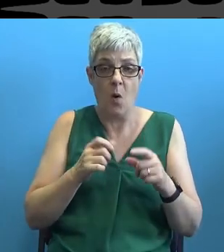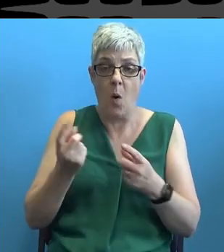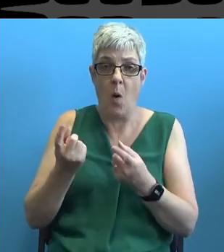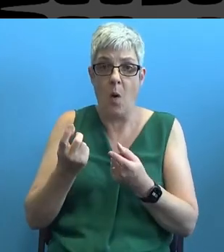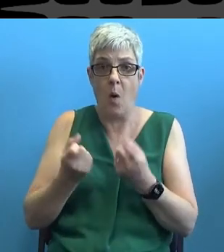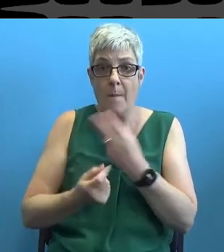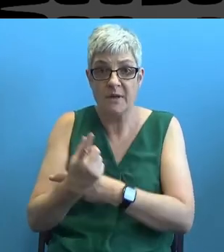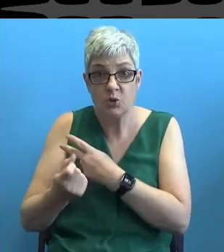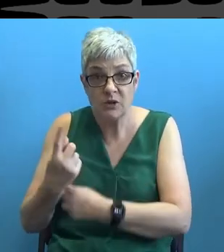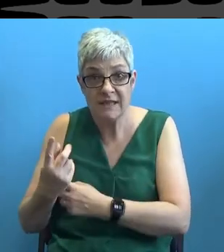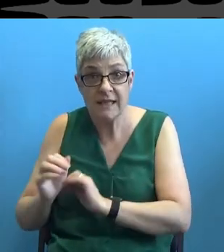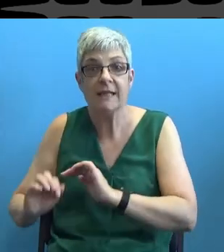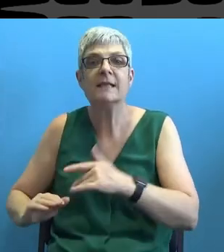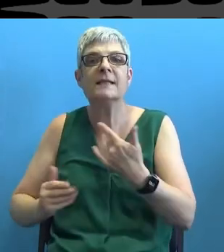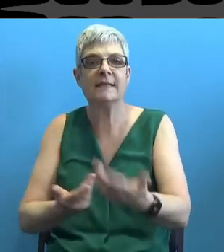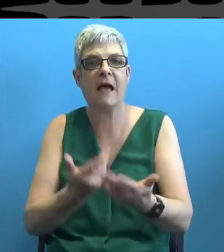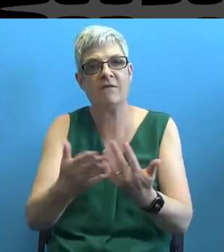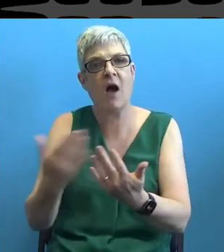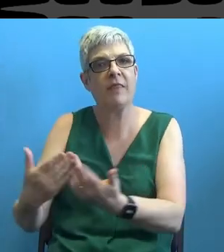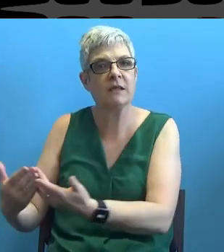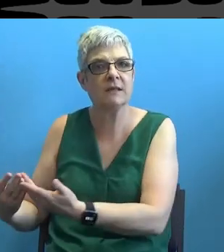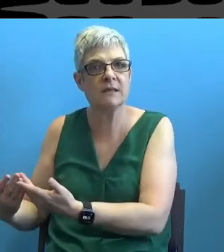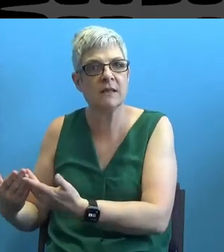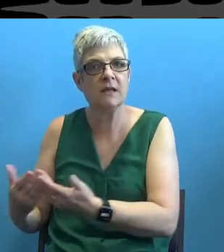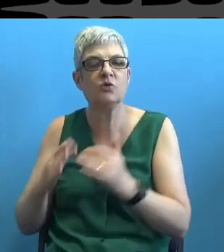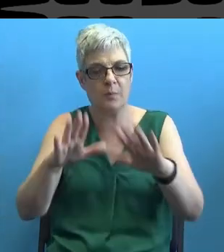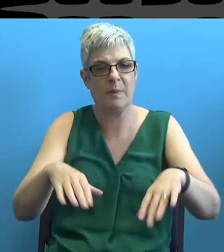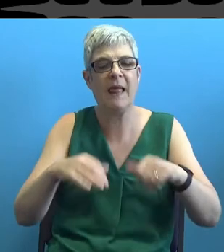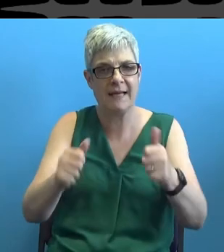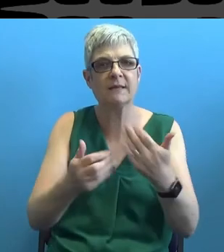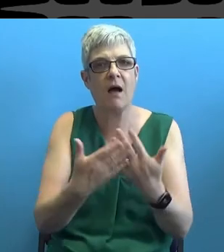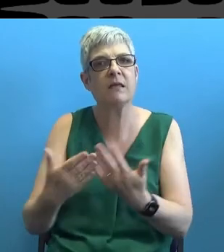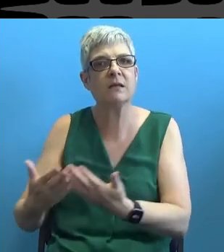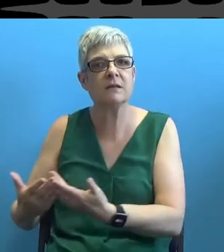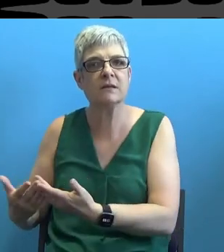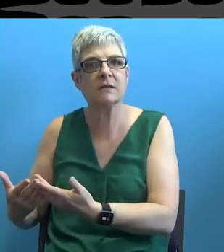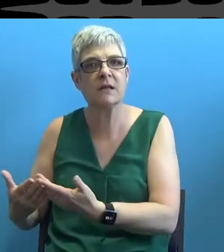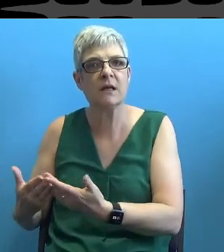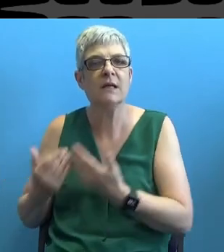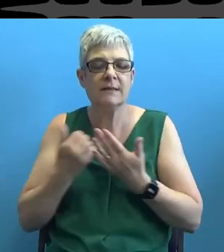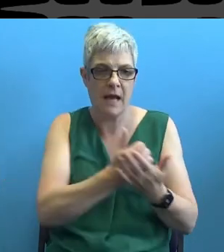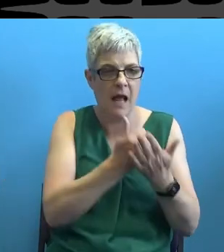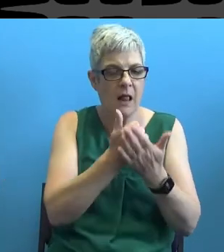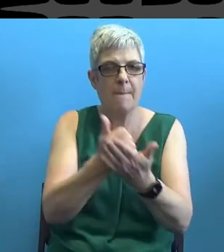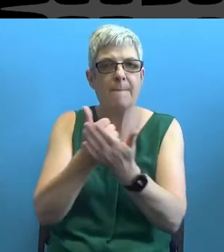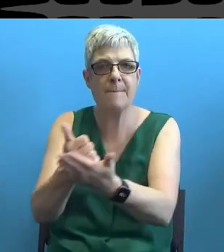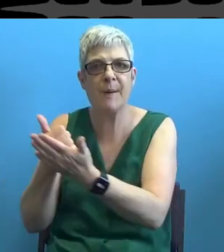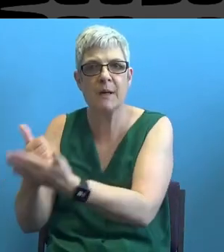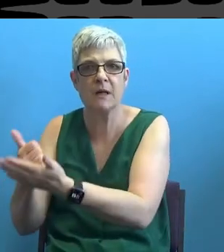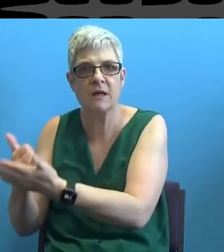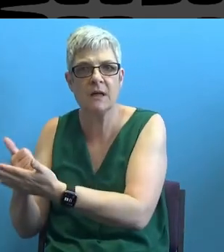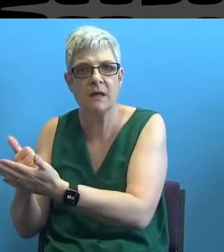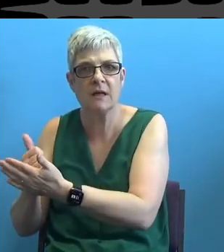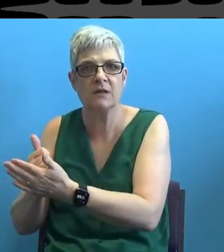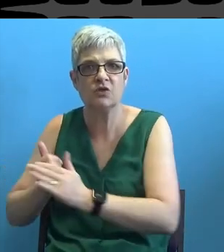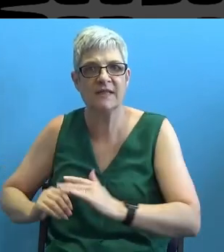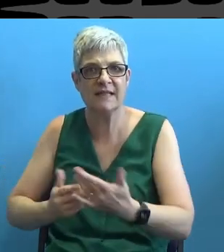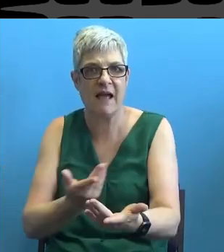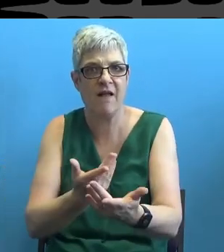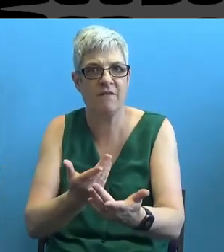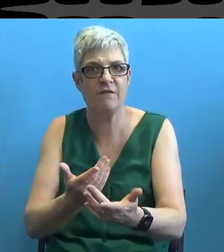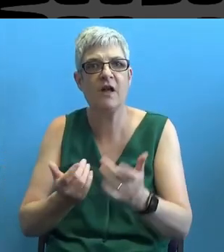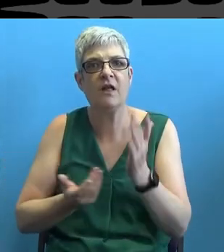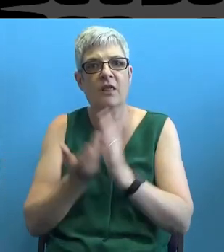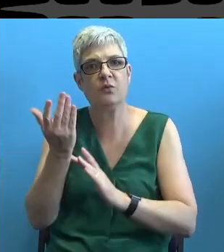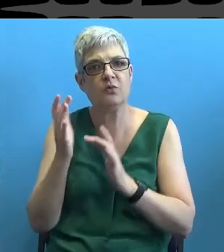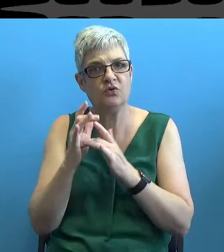to serve others, to be a blessing to others, to help one another to serve in Jesus' name.